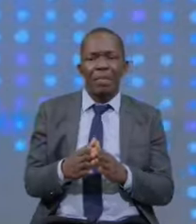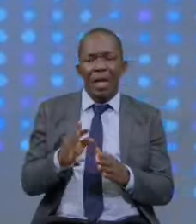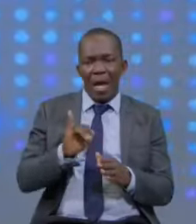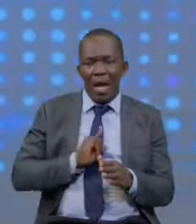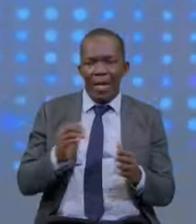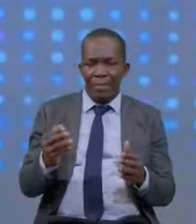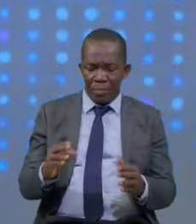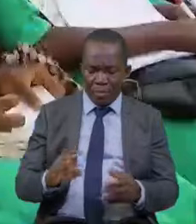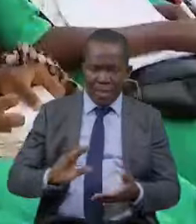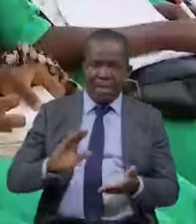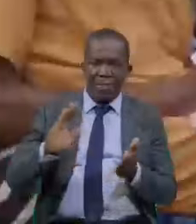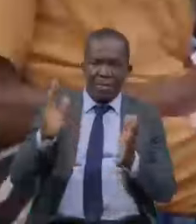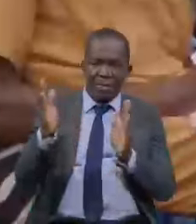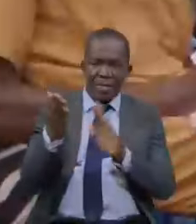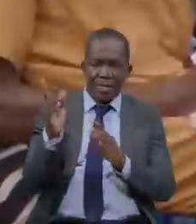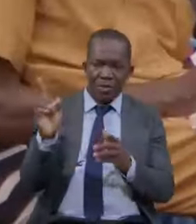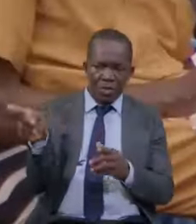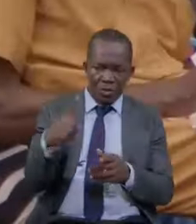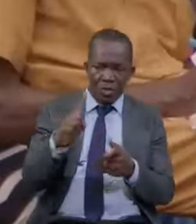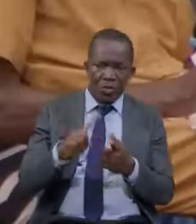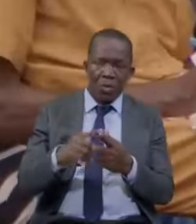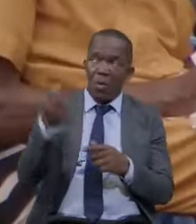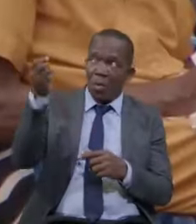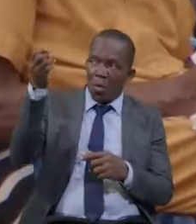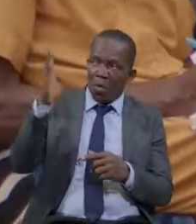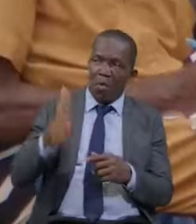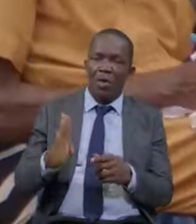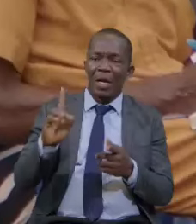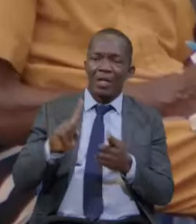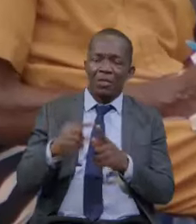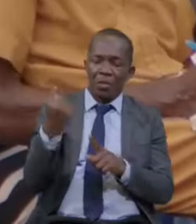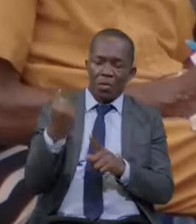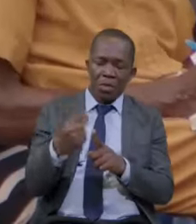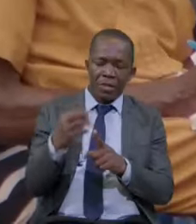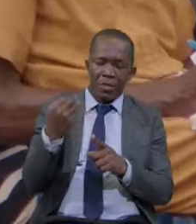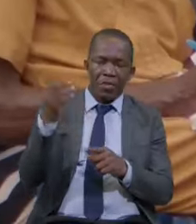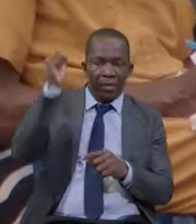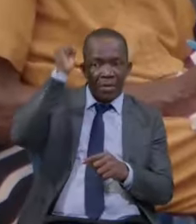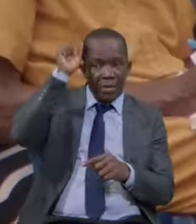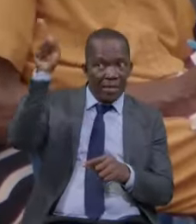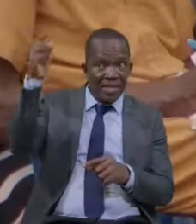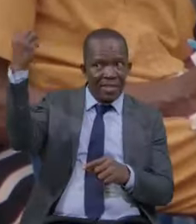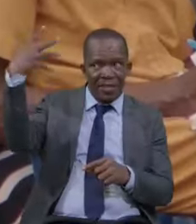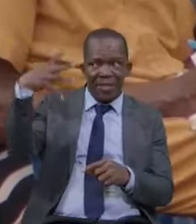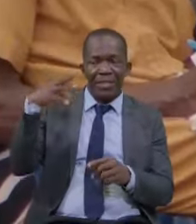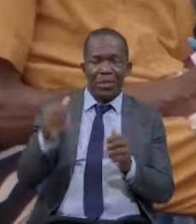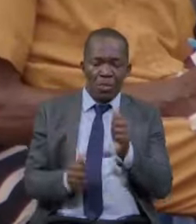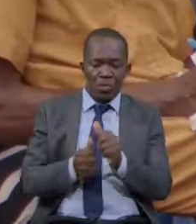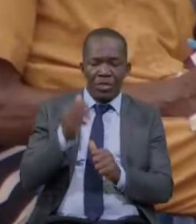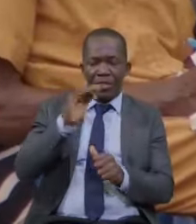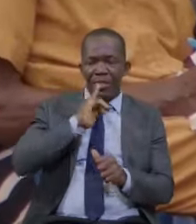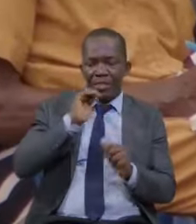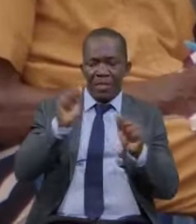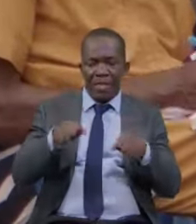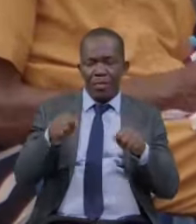to God and to the word of his grace, which is able to